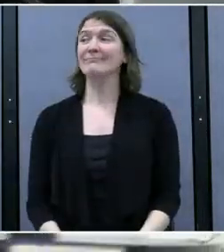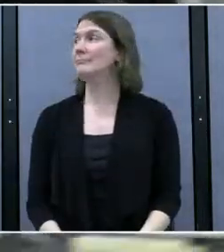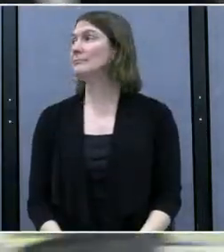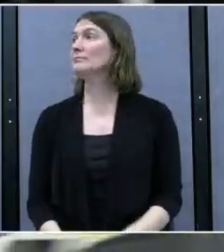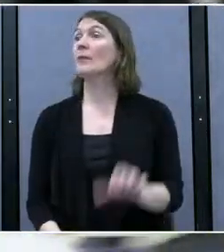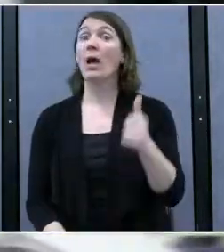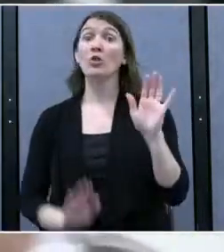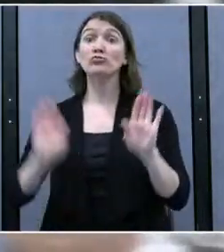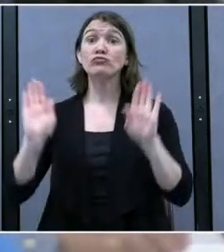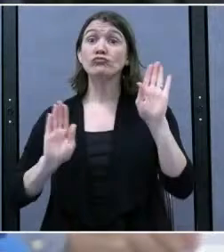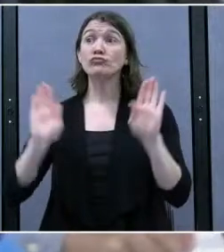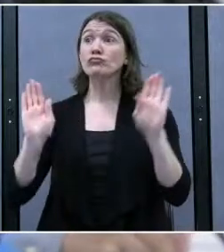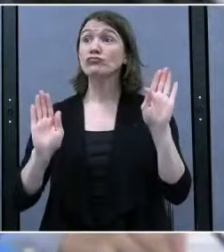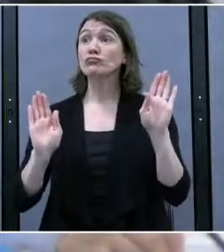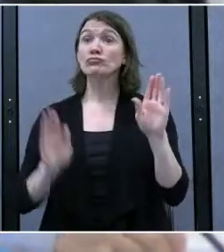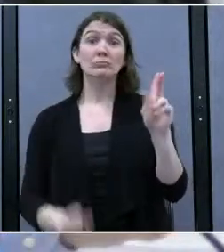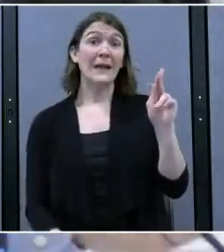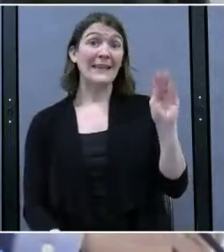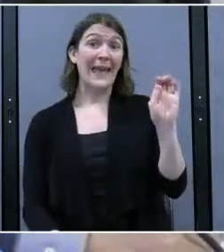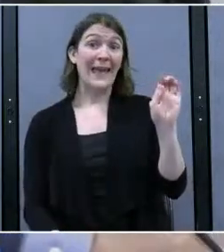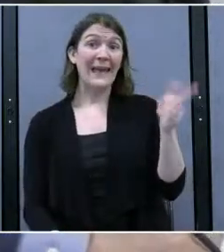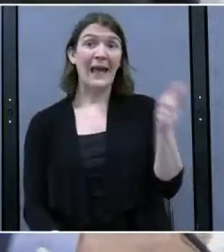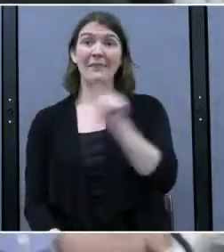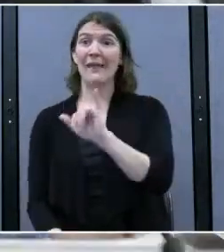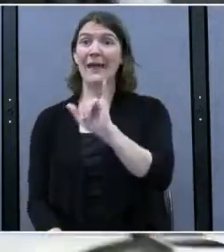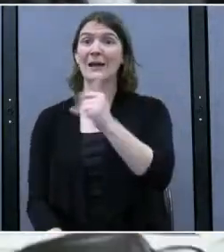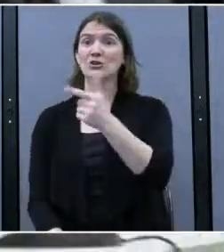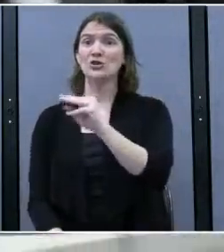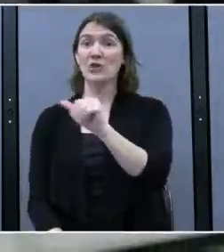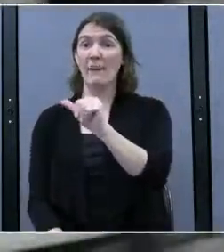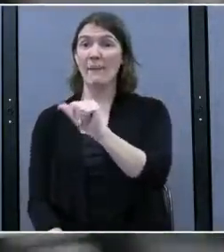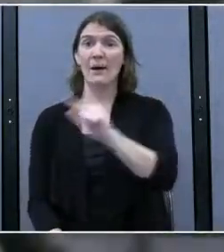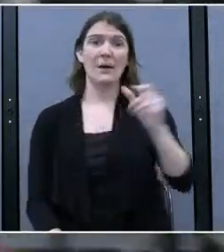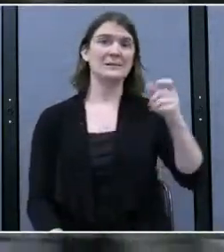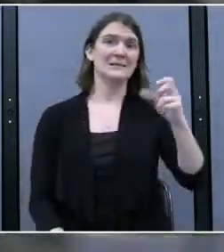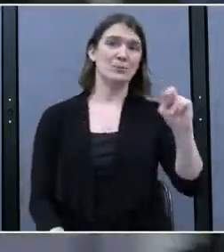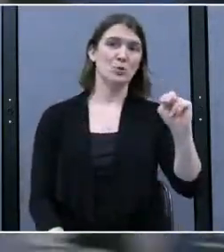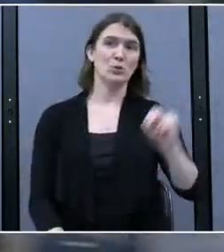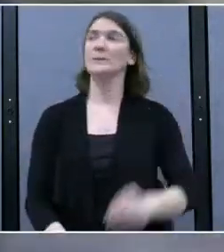Other questions? Kate, and then Gemma, and then Spoon.